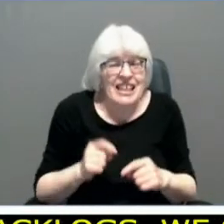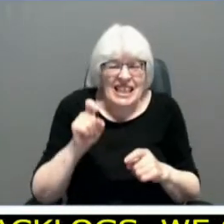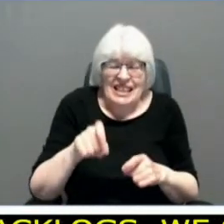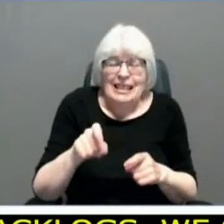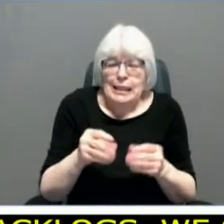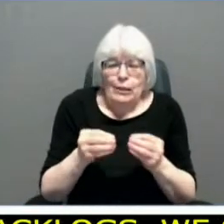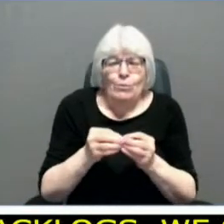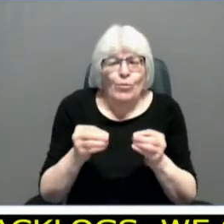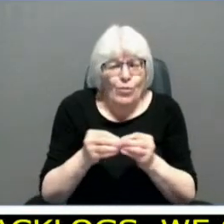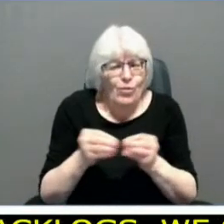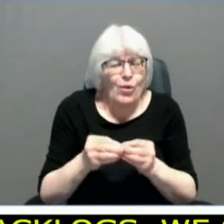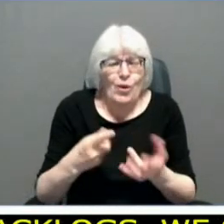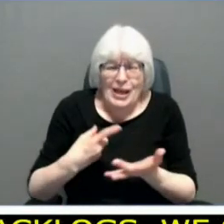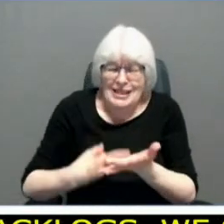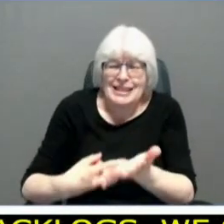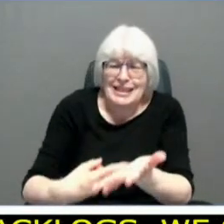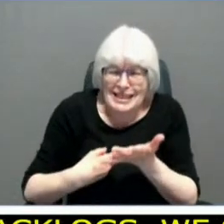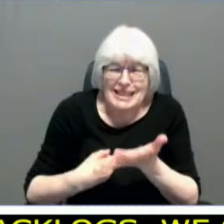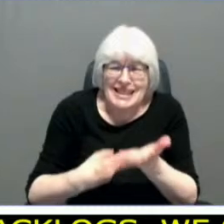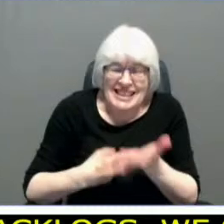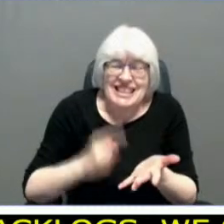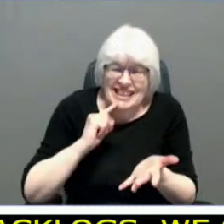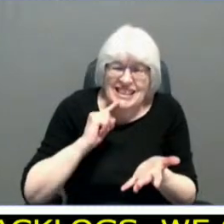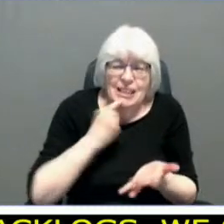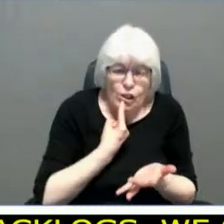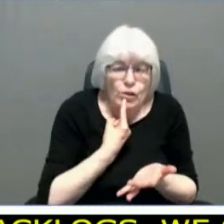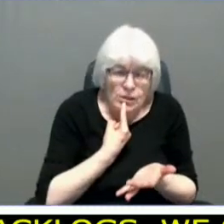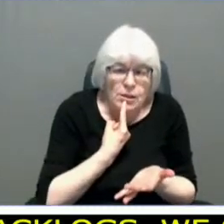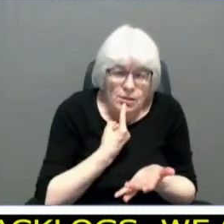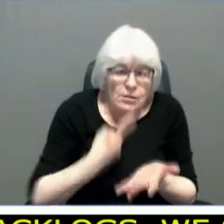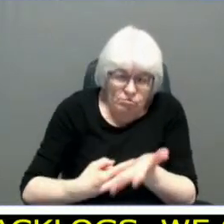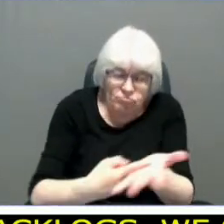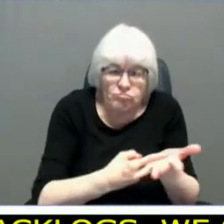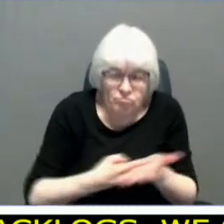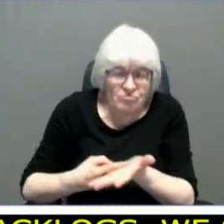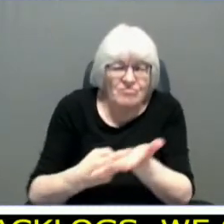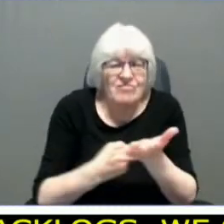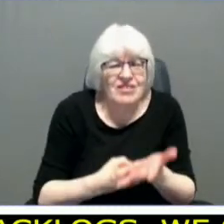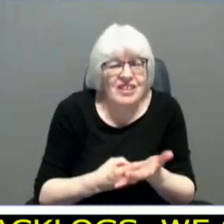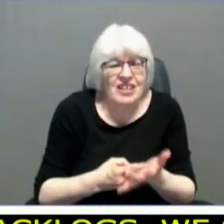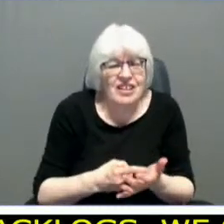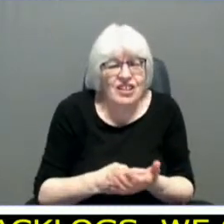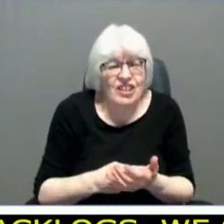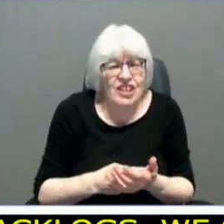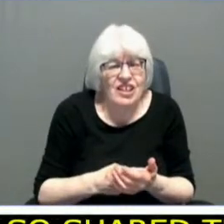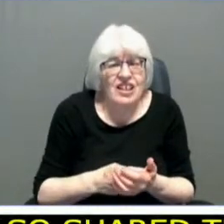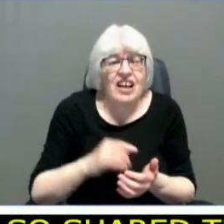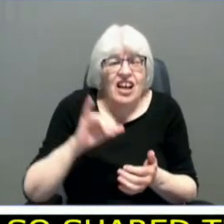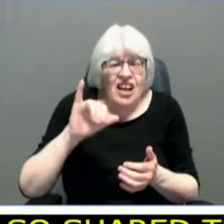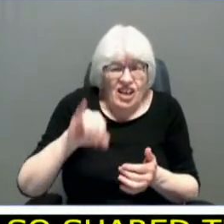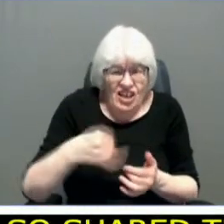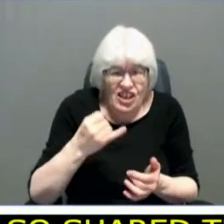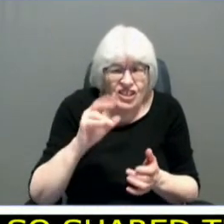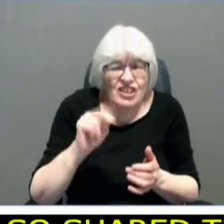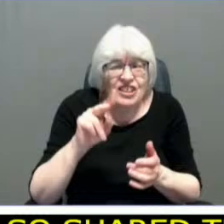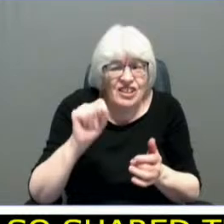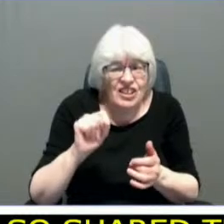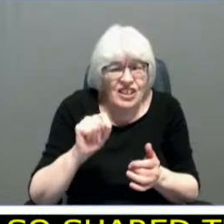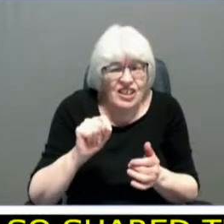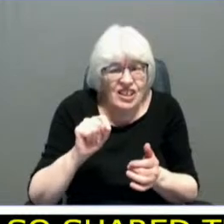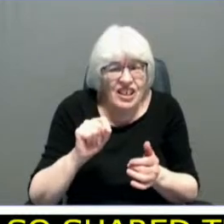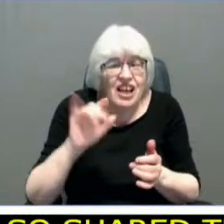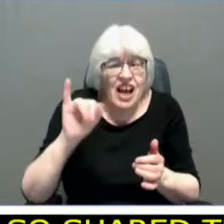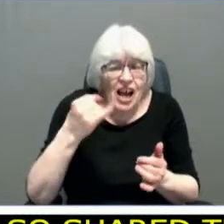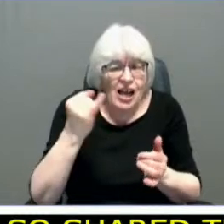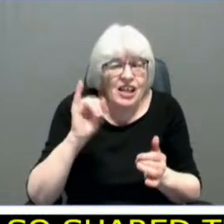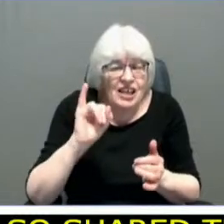equally, how we streamline IMGs coming into the system. IMGs have served the system in Newfoundland and Labrador very